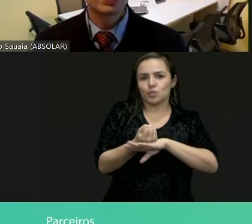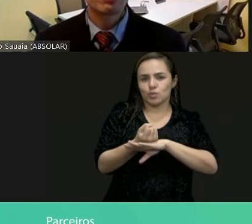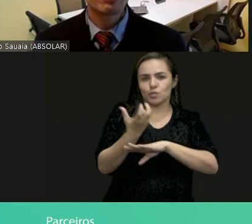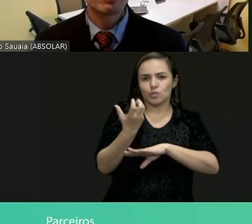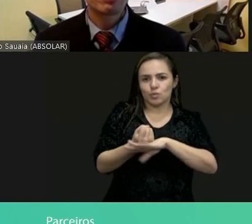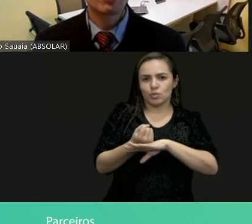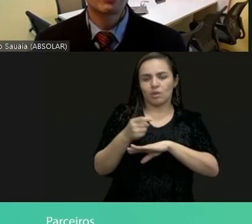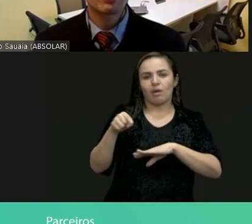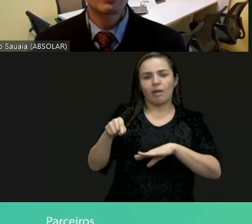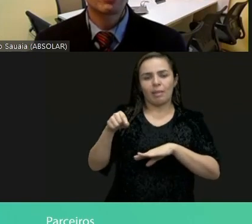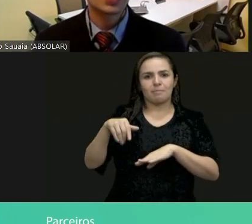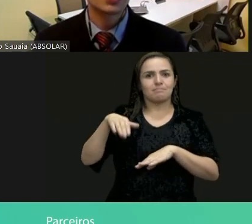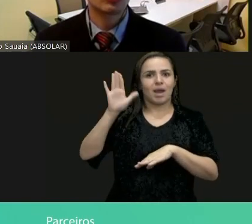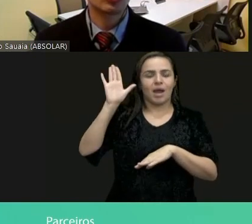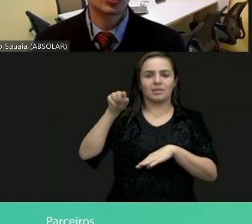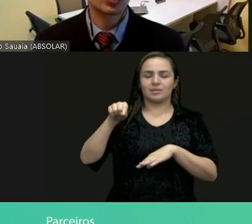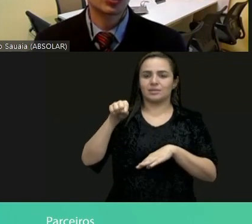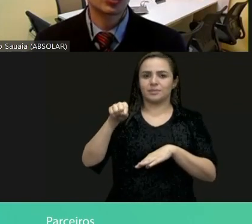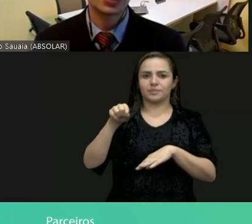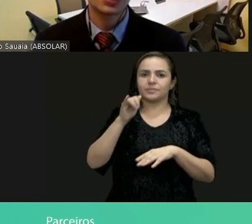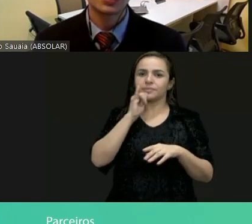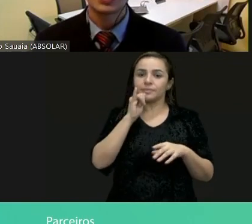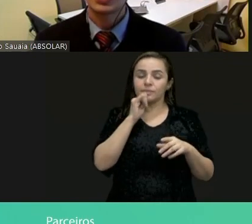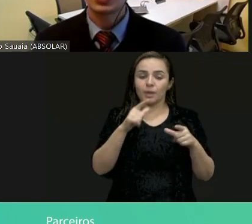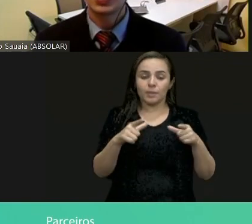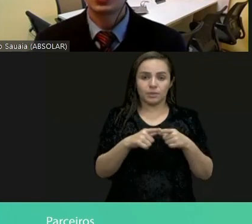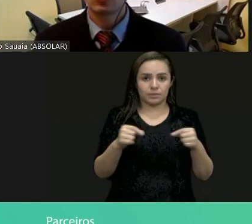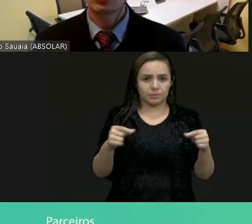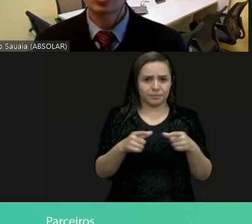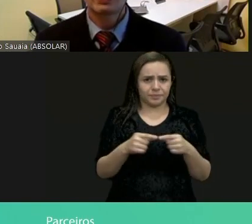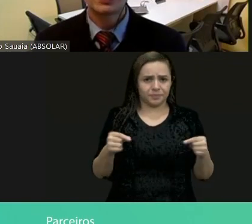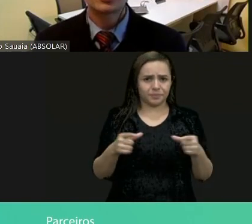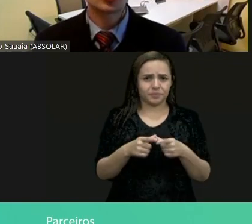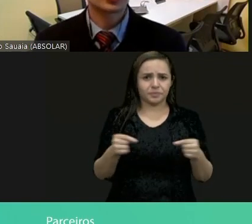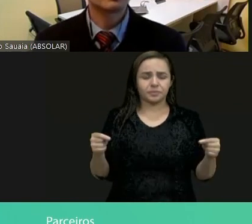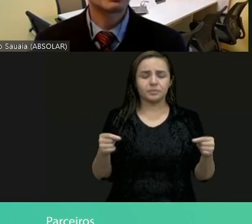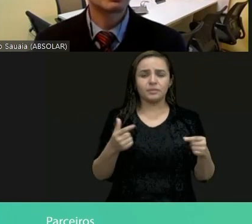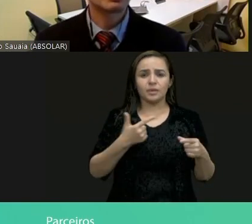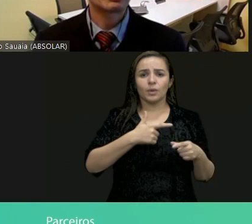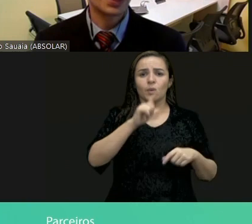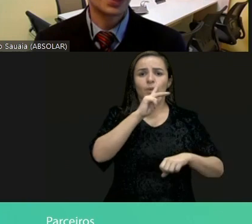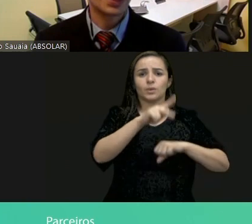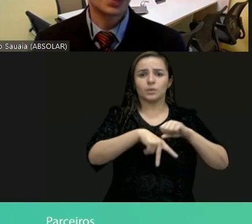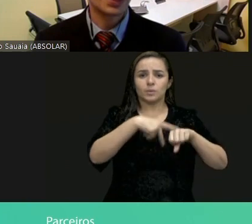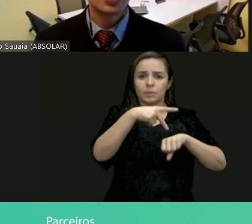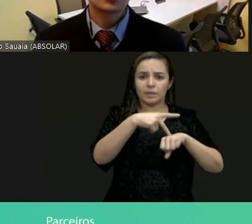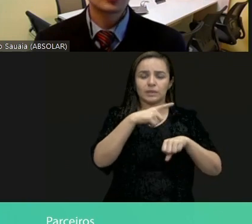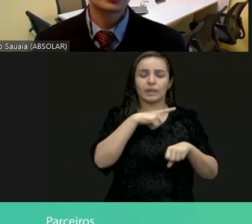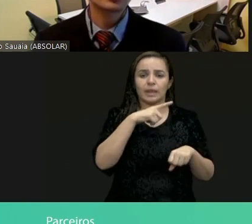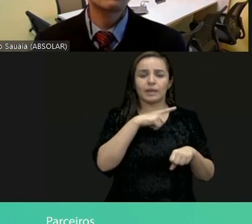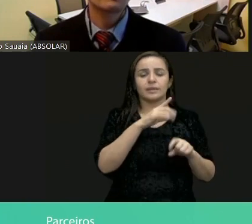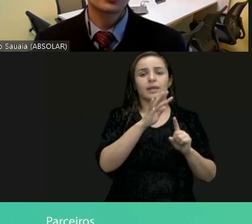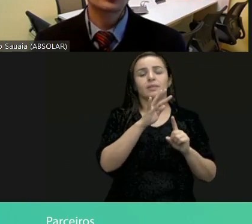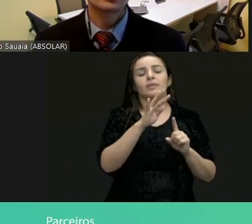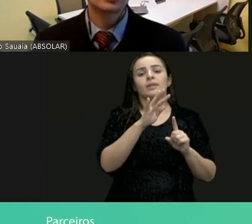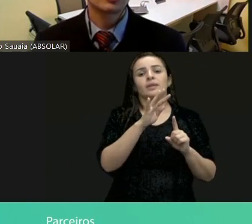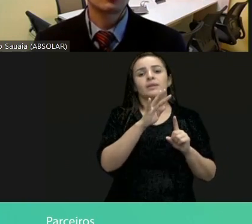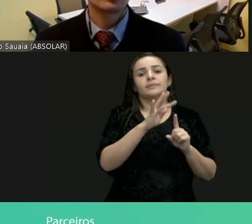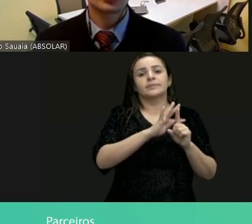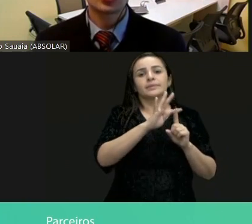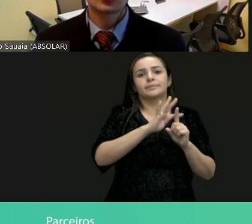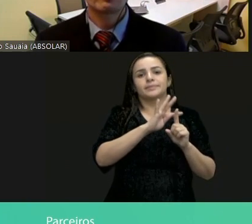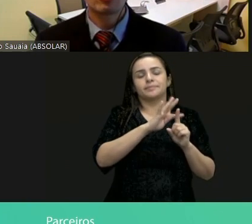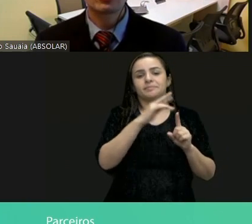resource that's doubled from Europe, for example, but also is the case of Japan and other temperate climate